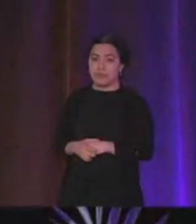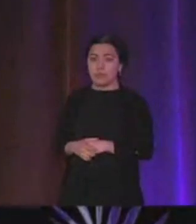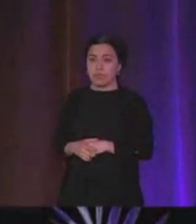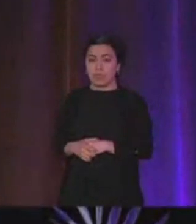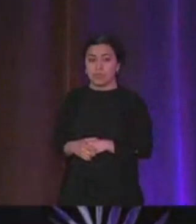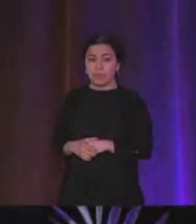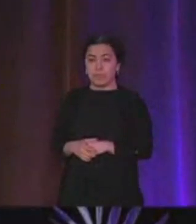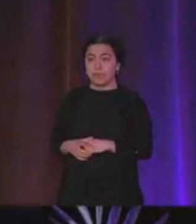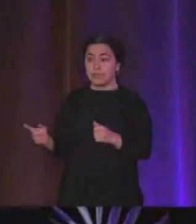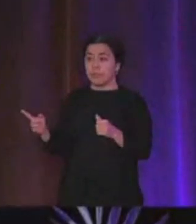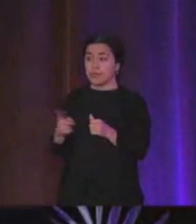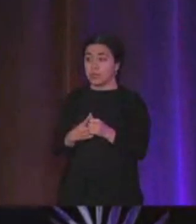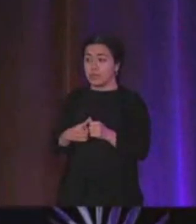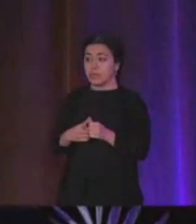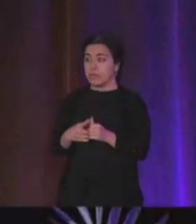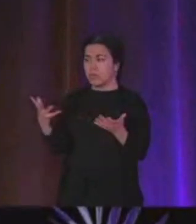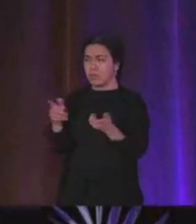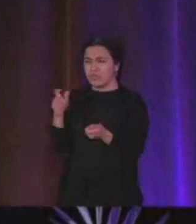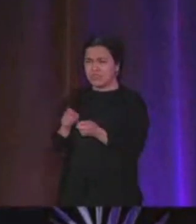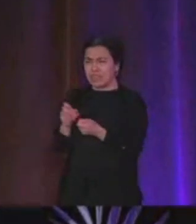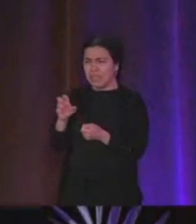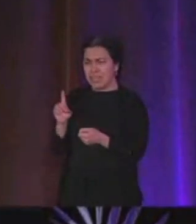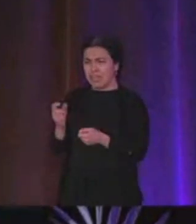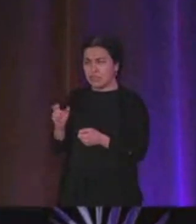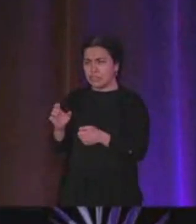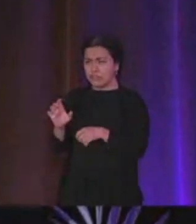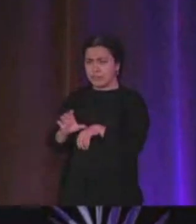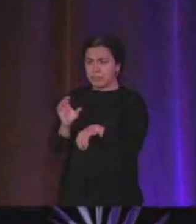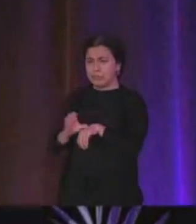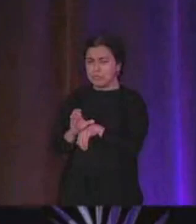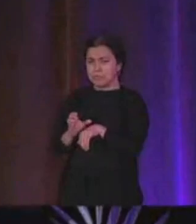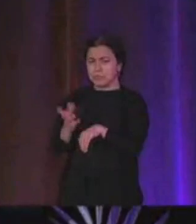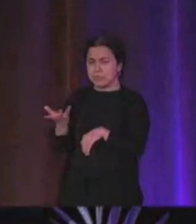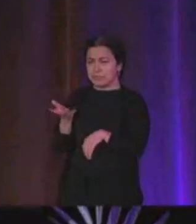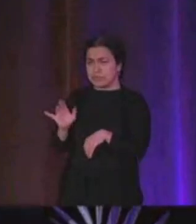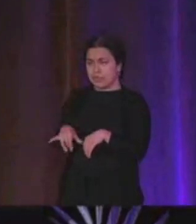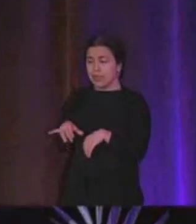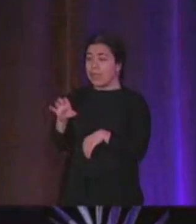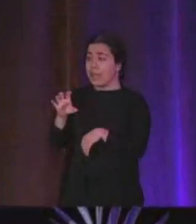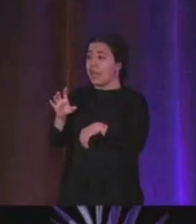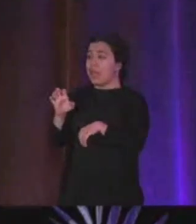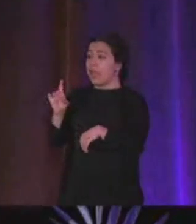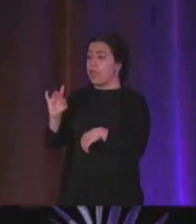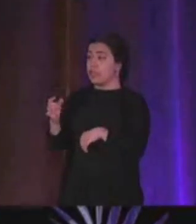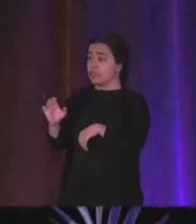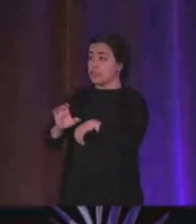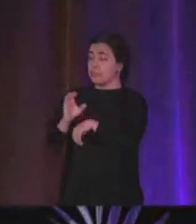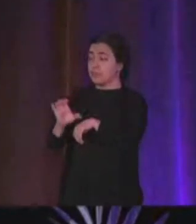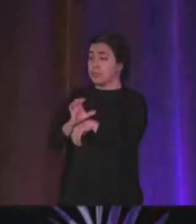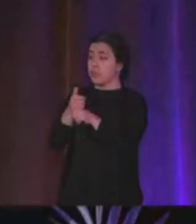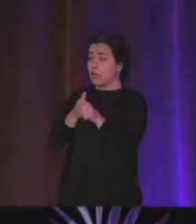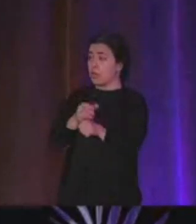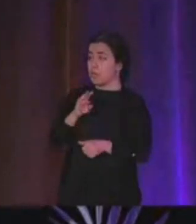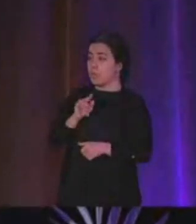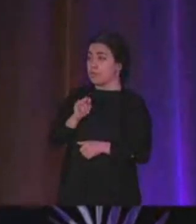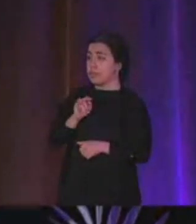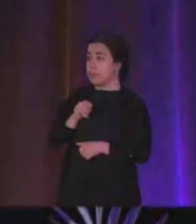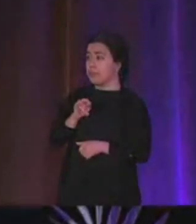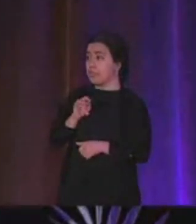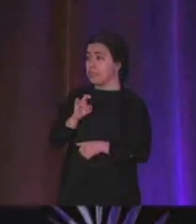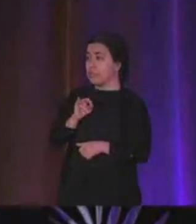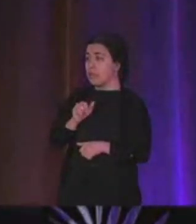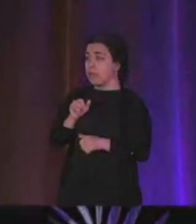But first of all, what exactly is edge computing? So edge computing, according to the Wikipedia resources, state that it refers